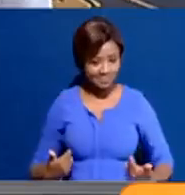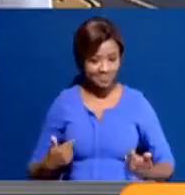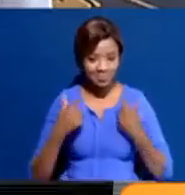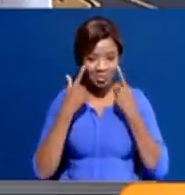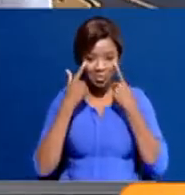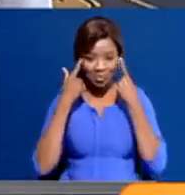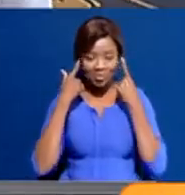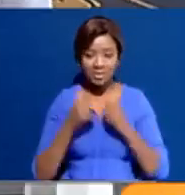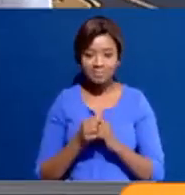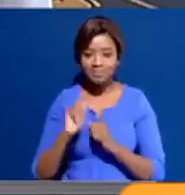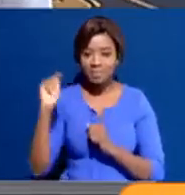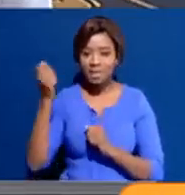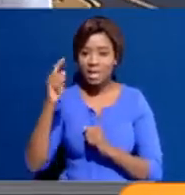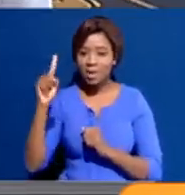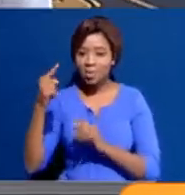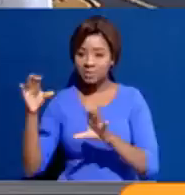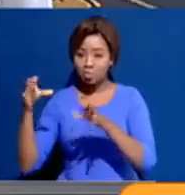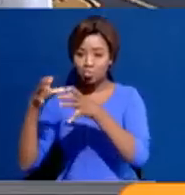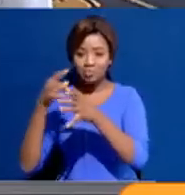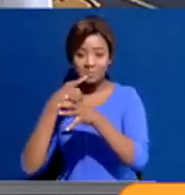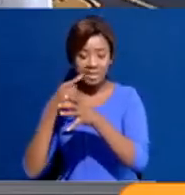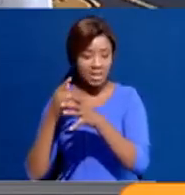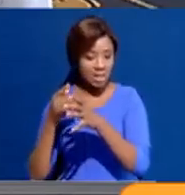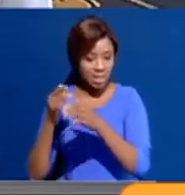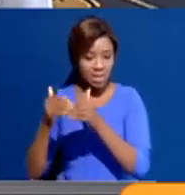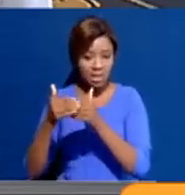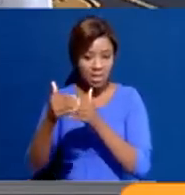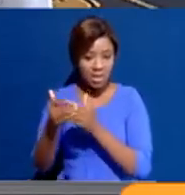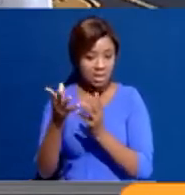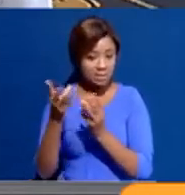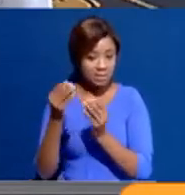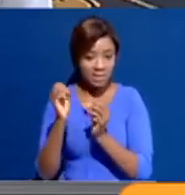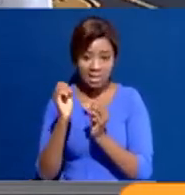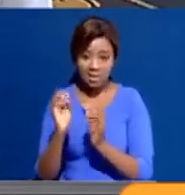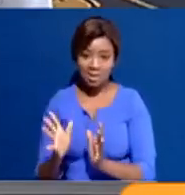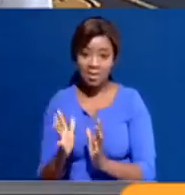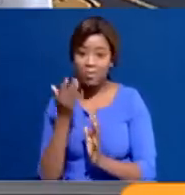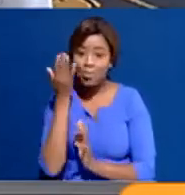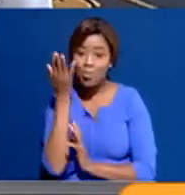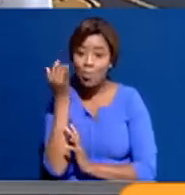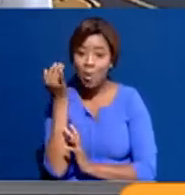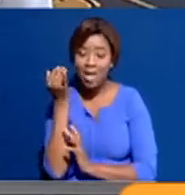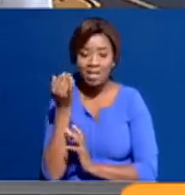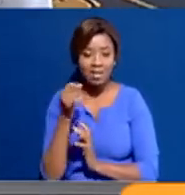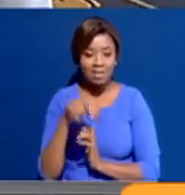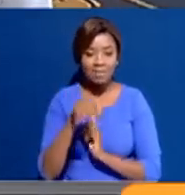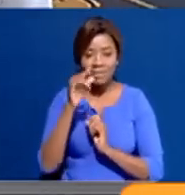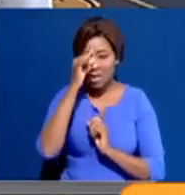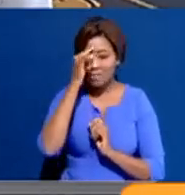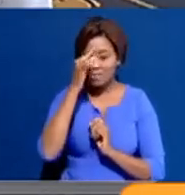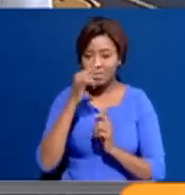Now, Kenya Kwanza officials are warning of tough times ahead as the country faces a huge financial